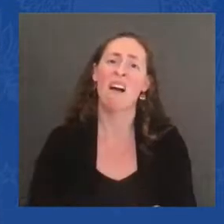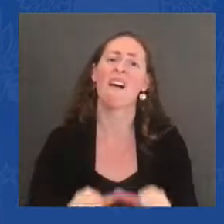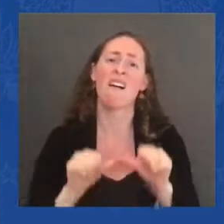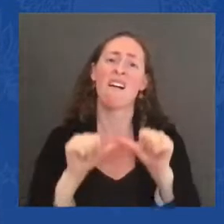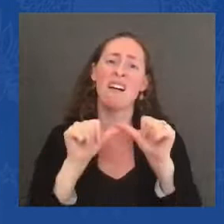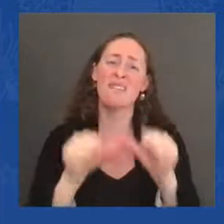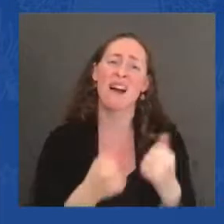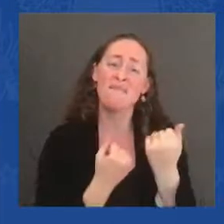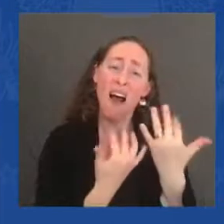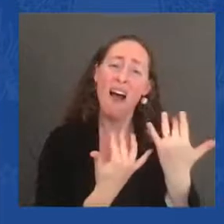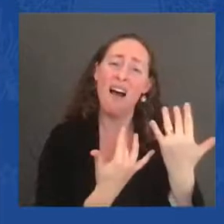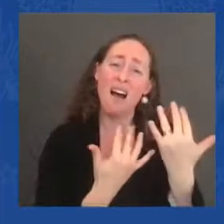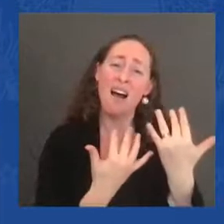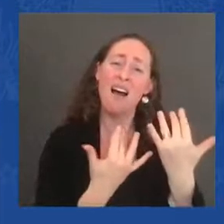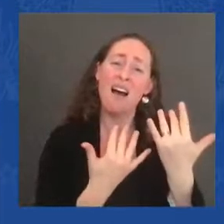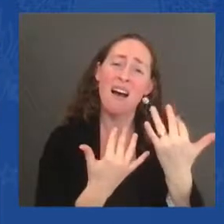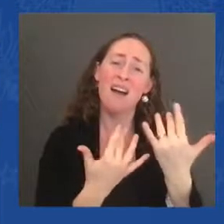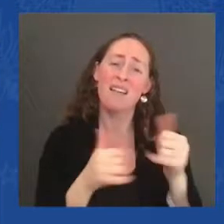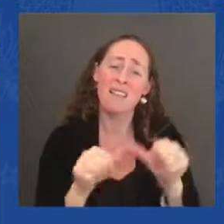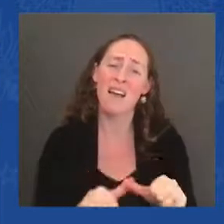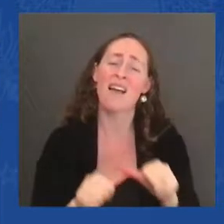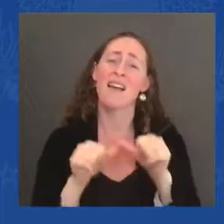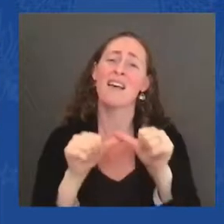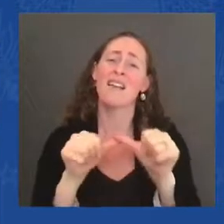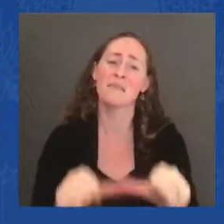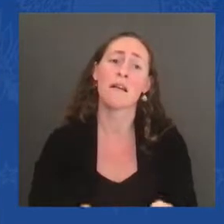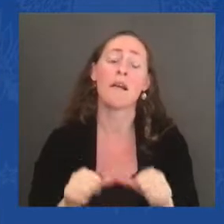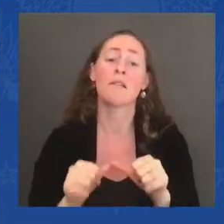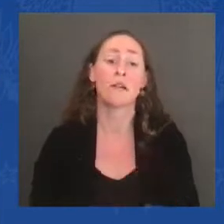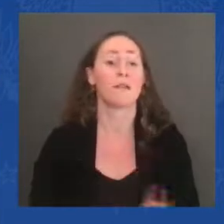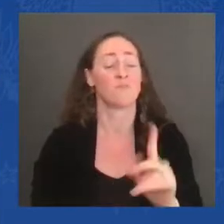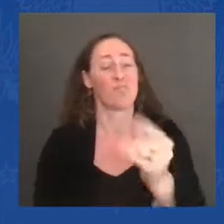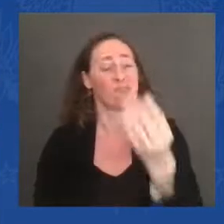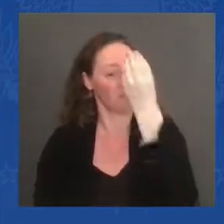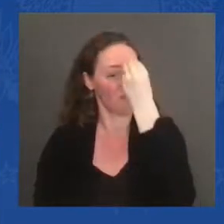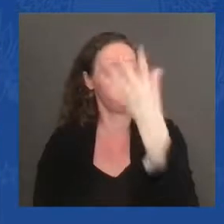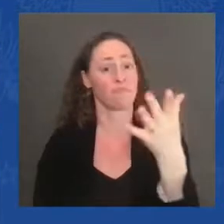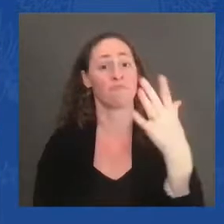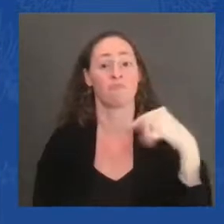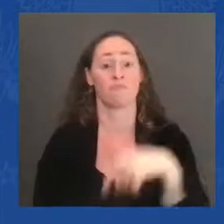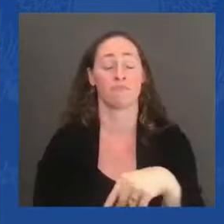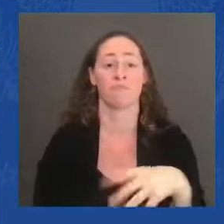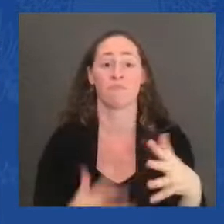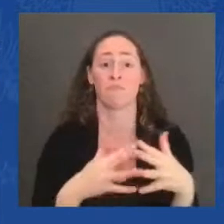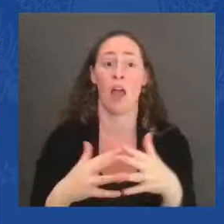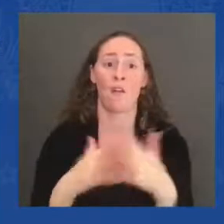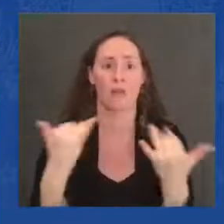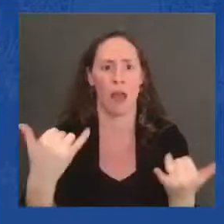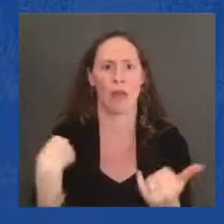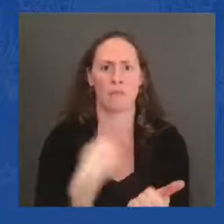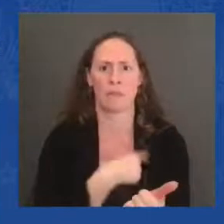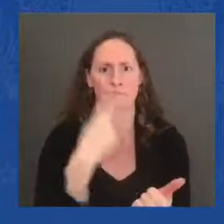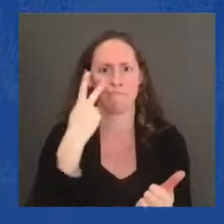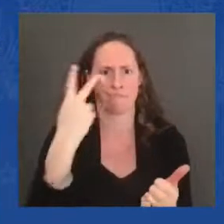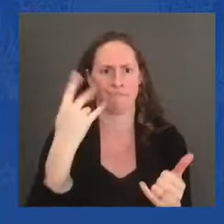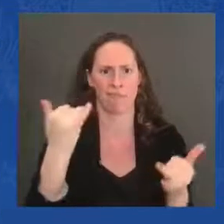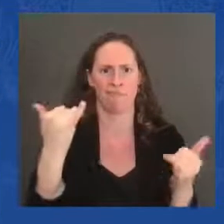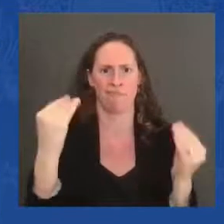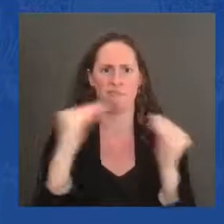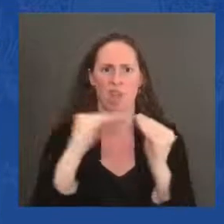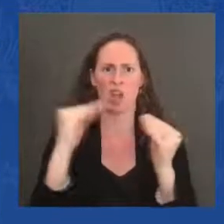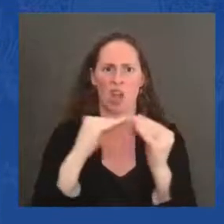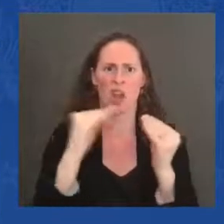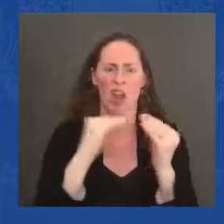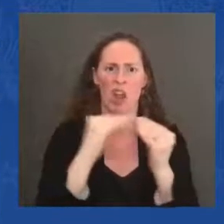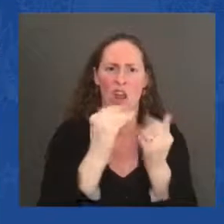interface, it really demands national attention. And it needs to be unified, it needs to be multifaceted,